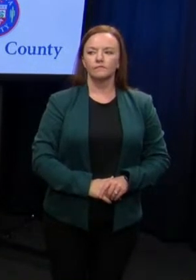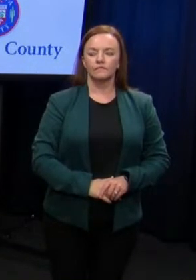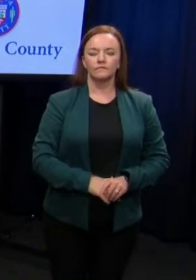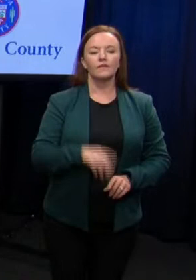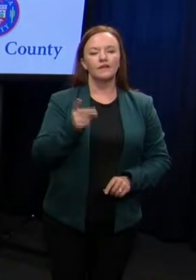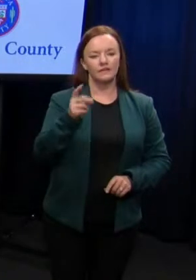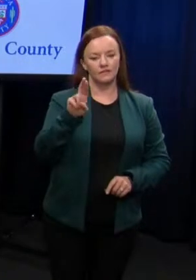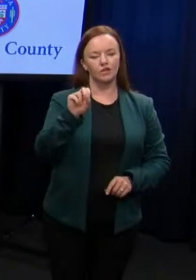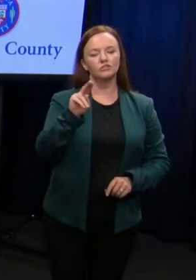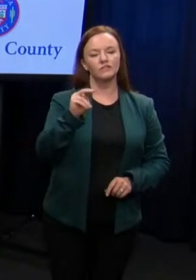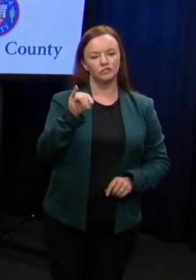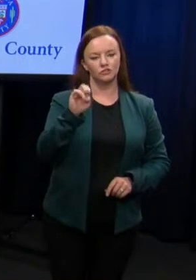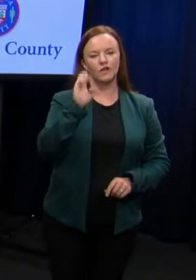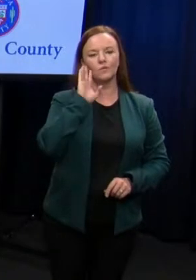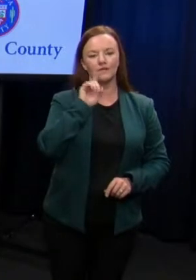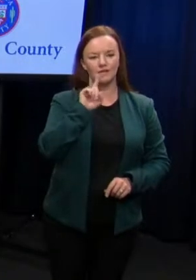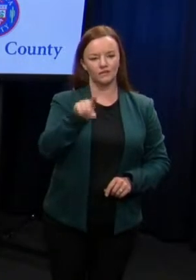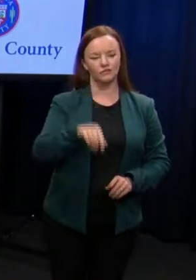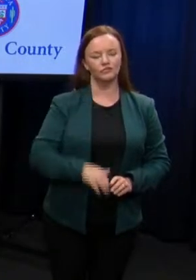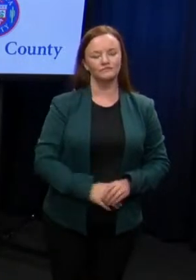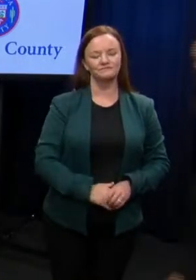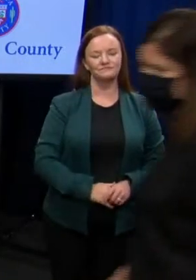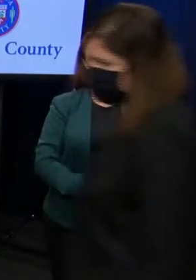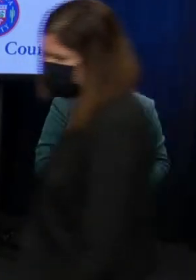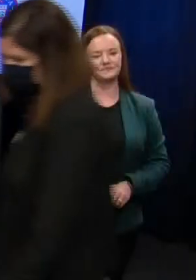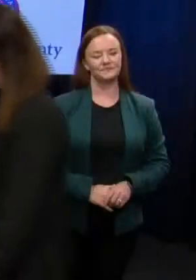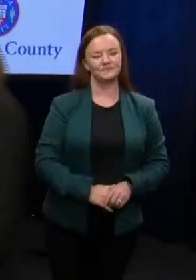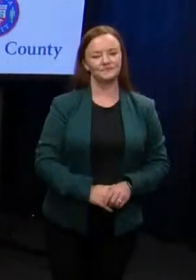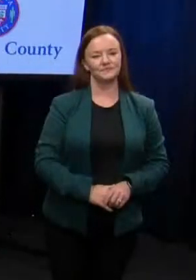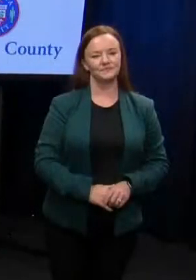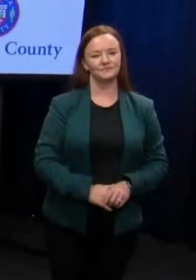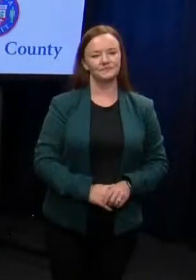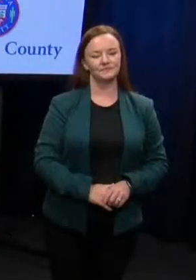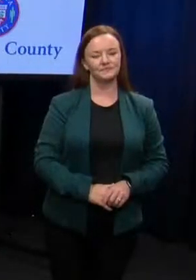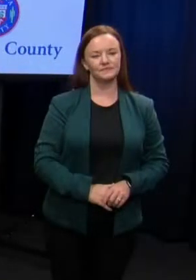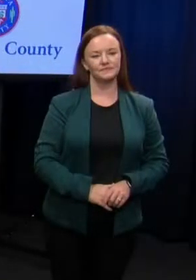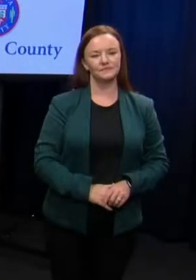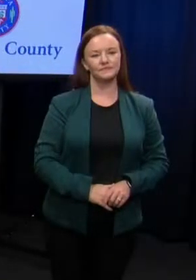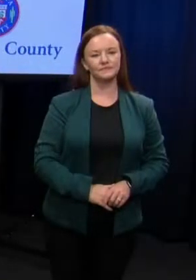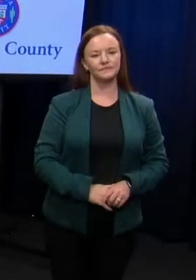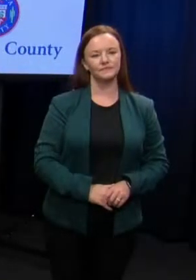So Dr. Sunshine will address that question. Thank you.